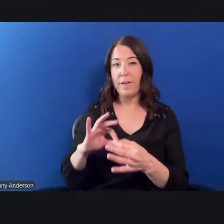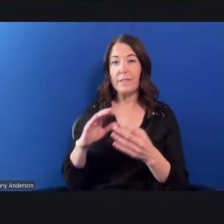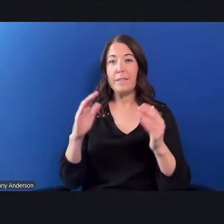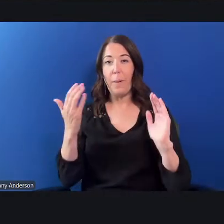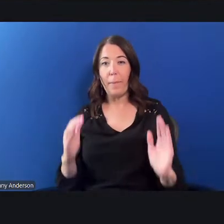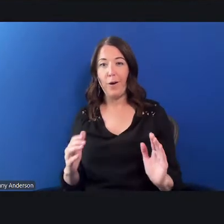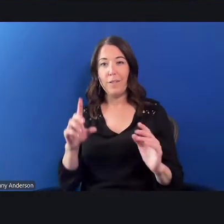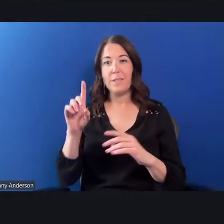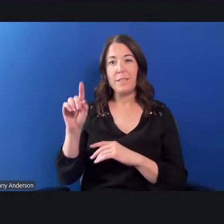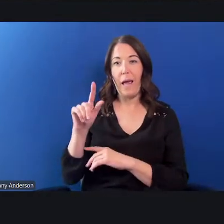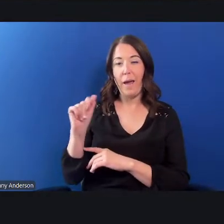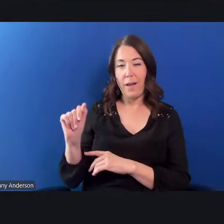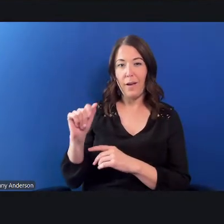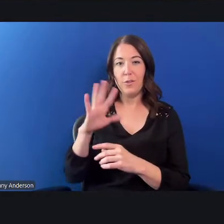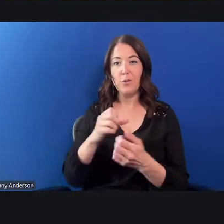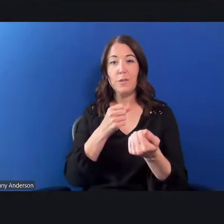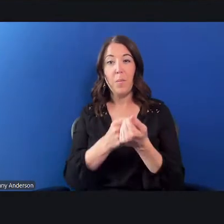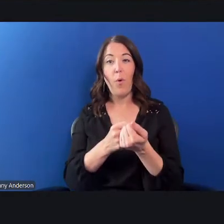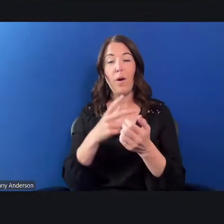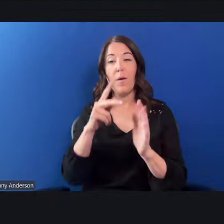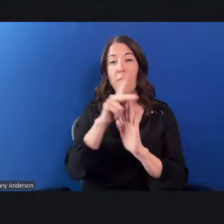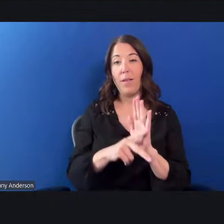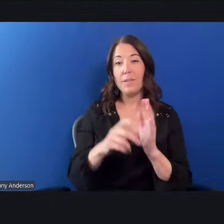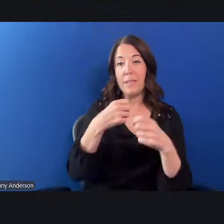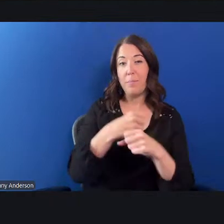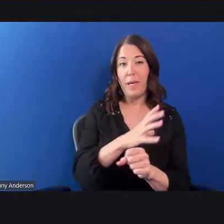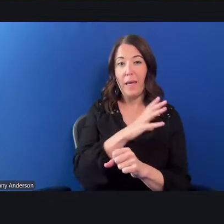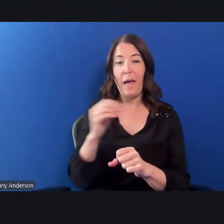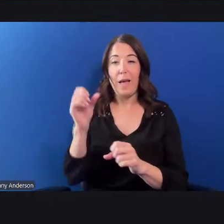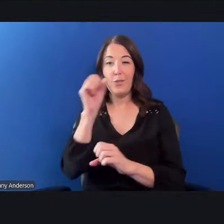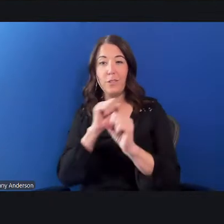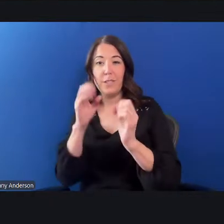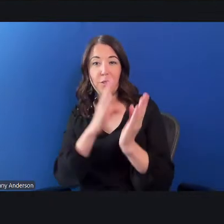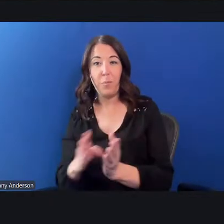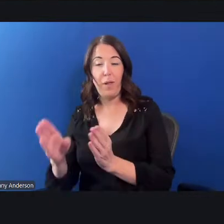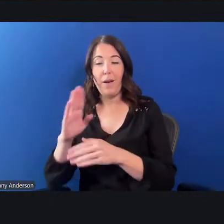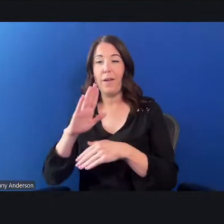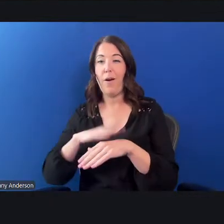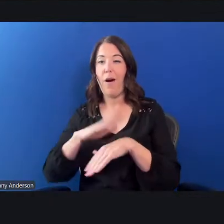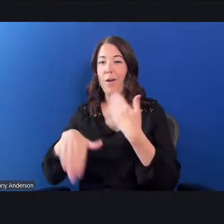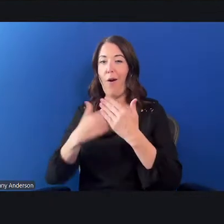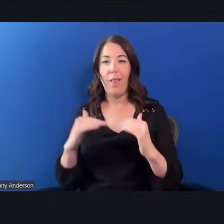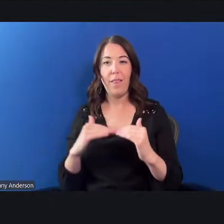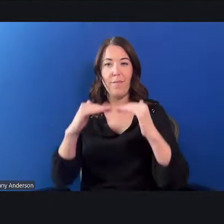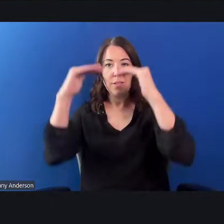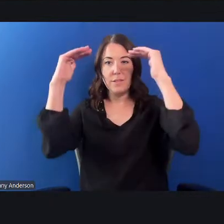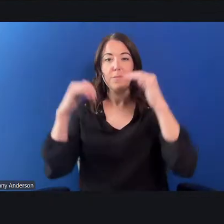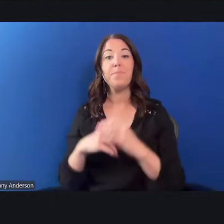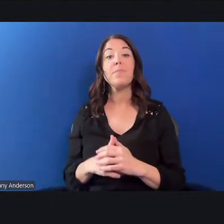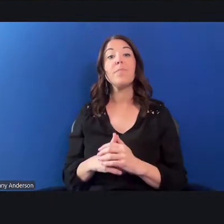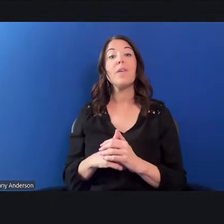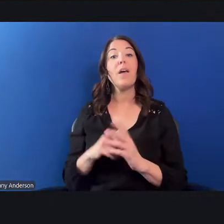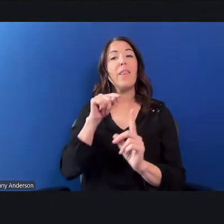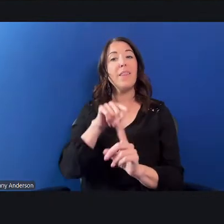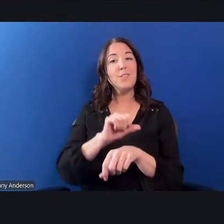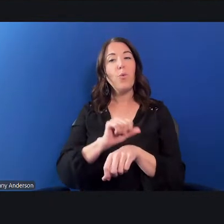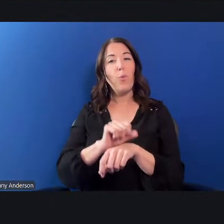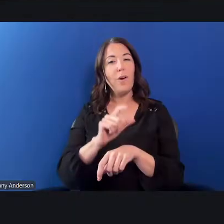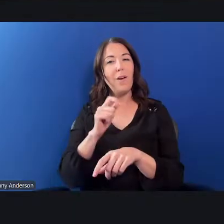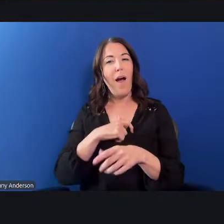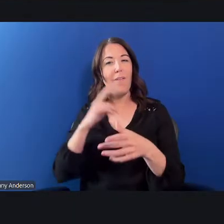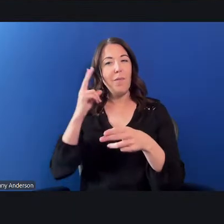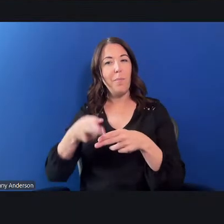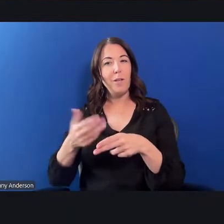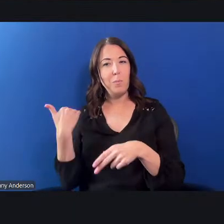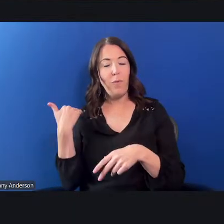reports to support policymaking and strategic planning at all levels. This is the work that I've mentioned before that is slow, but really